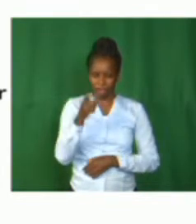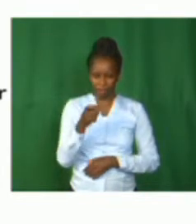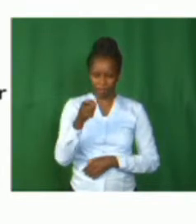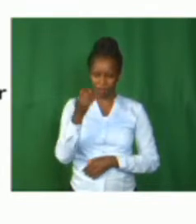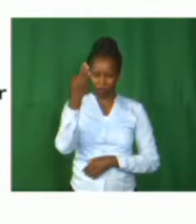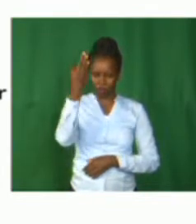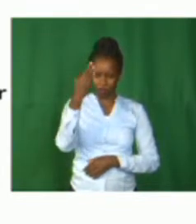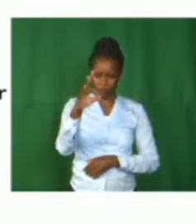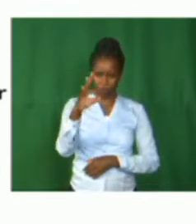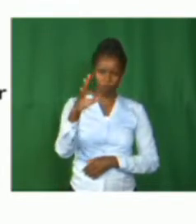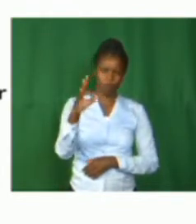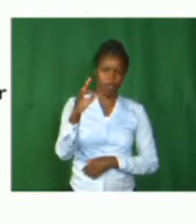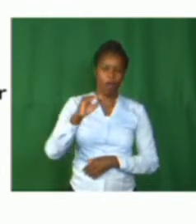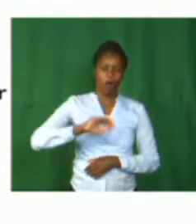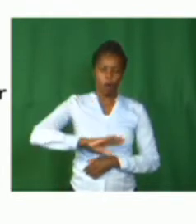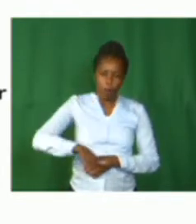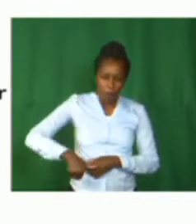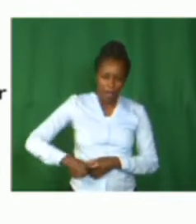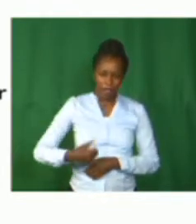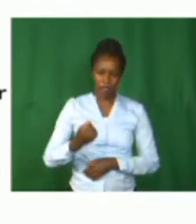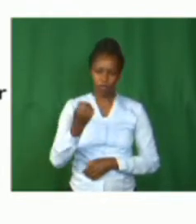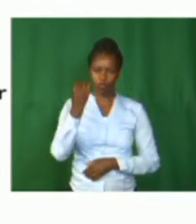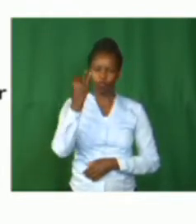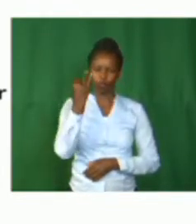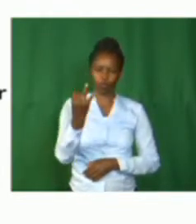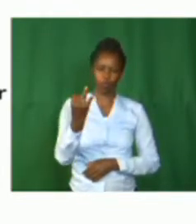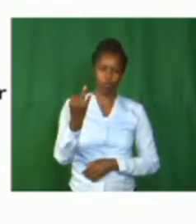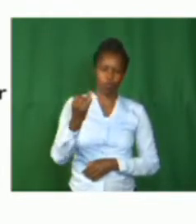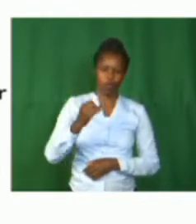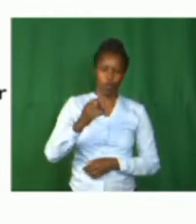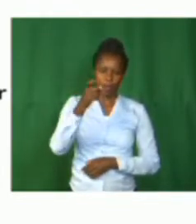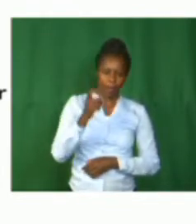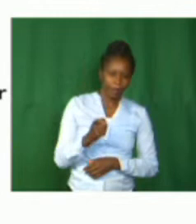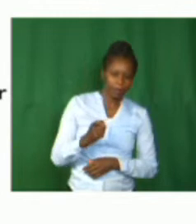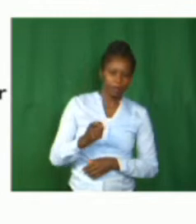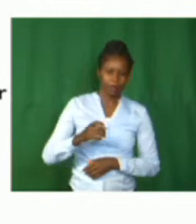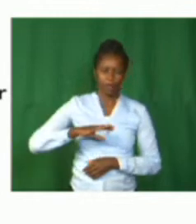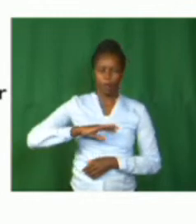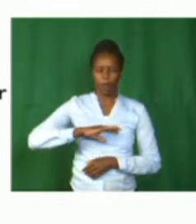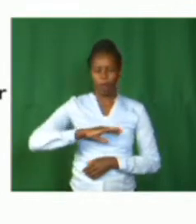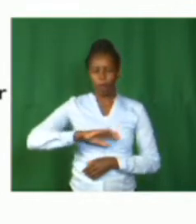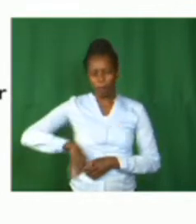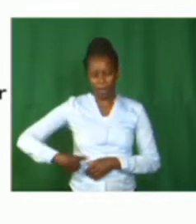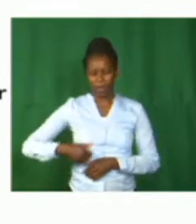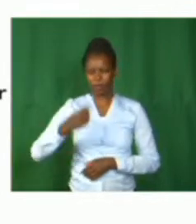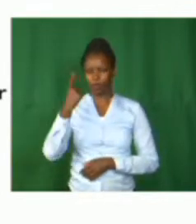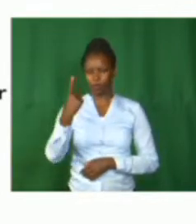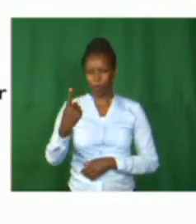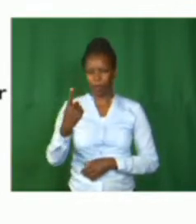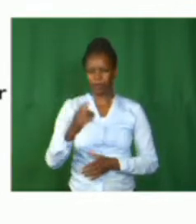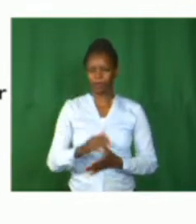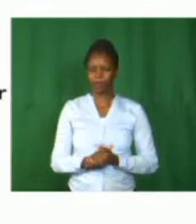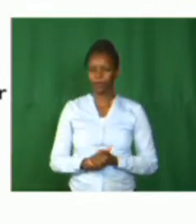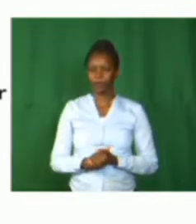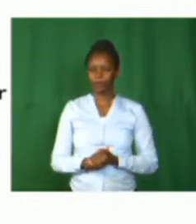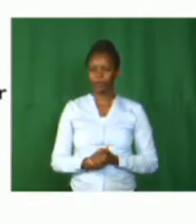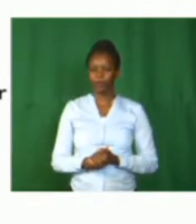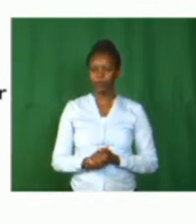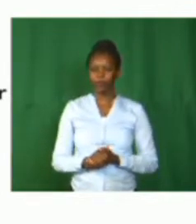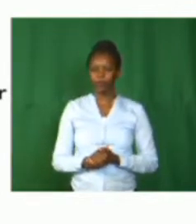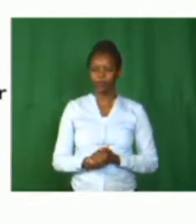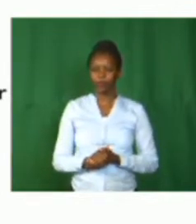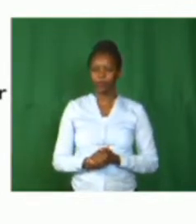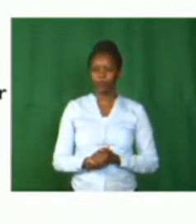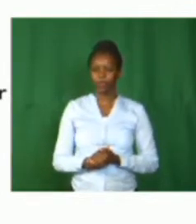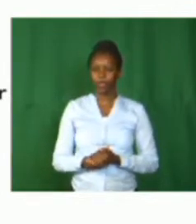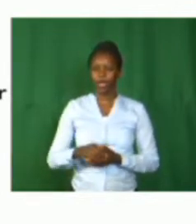2x minus 1. I'm sure if you can give yourself time, dear learner, you'll notice something here. Remember, we said that a